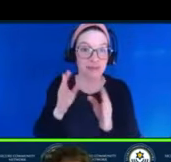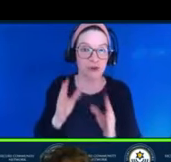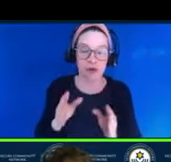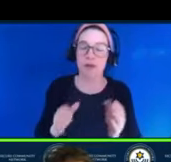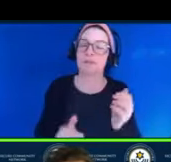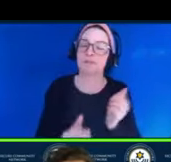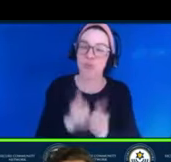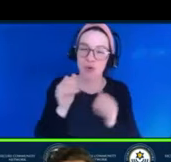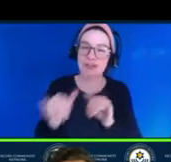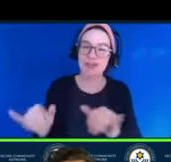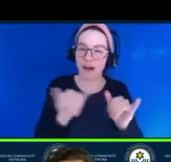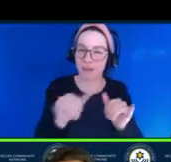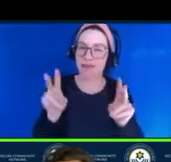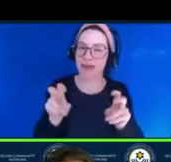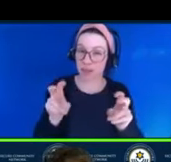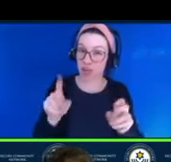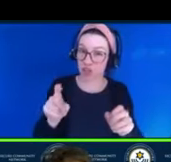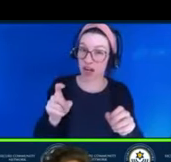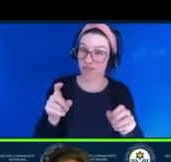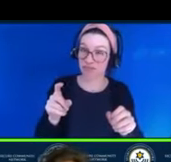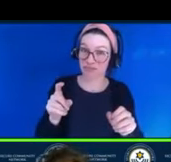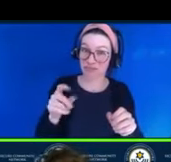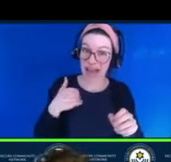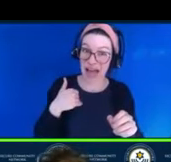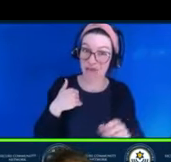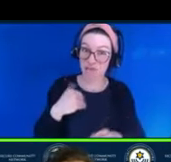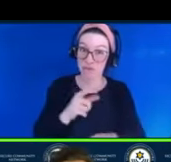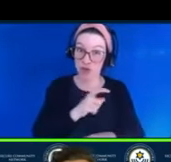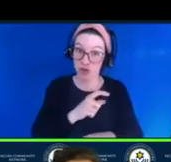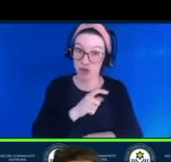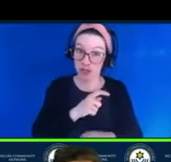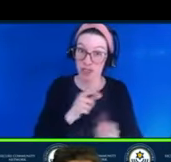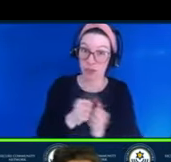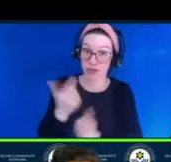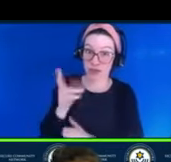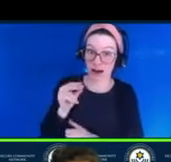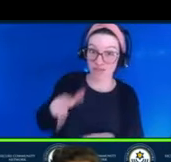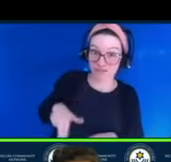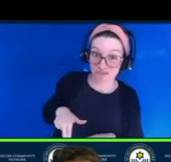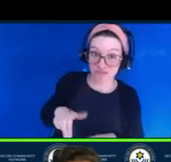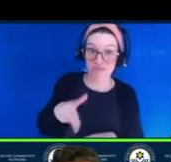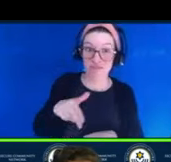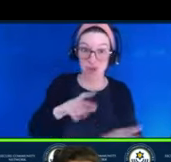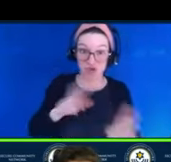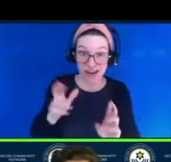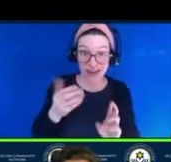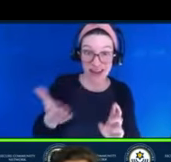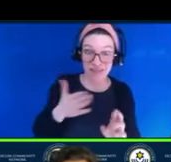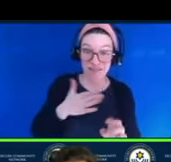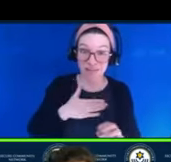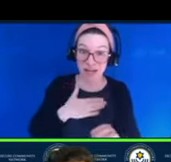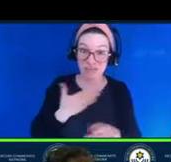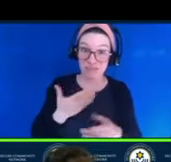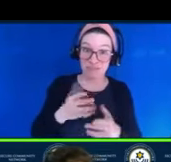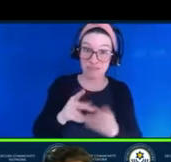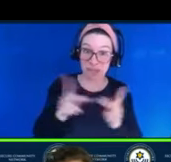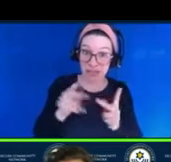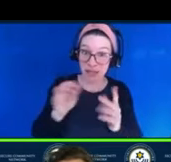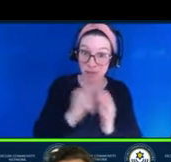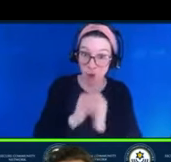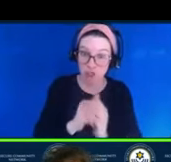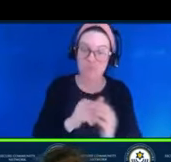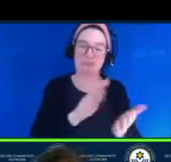people? Do I need armed security guards, off-duty police officers? Where do I start with that? And that paper really starts to dive